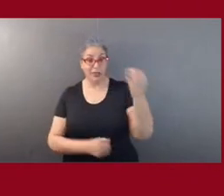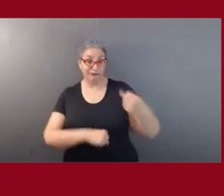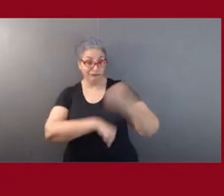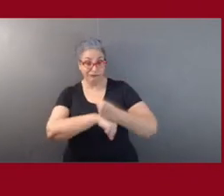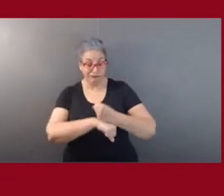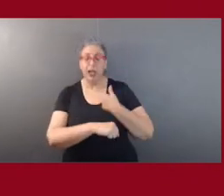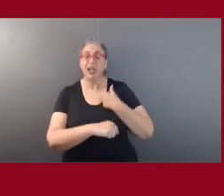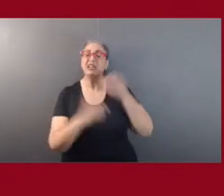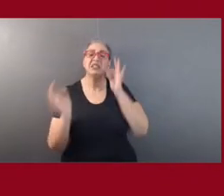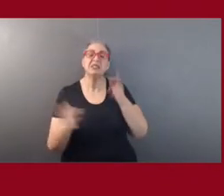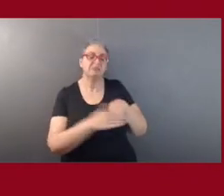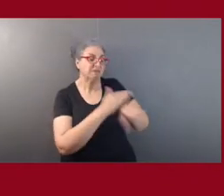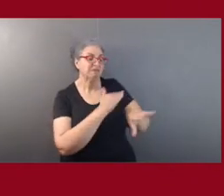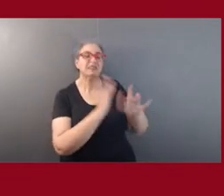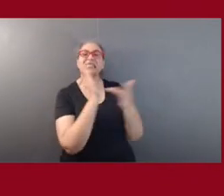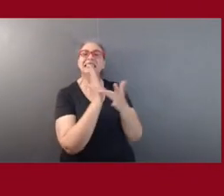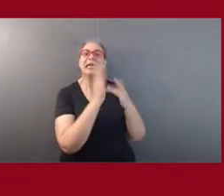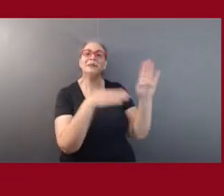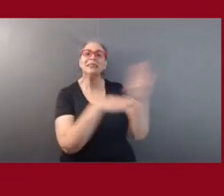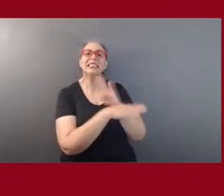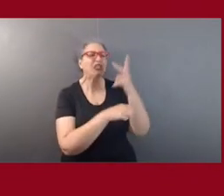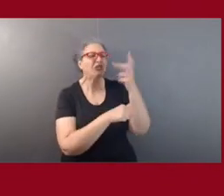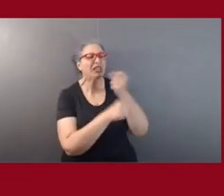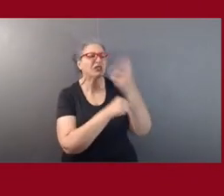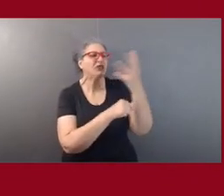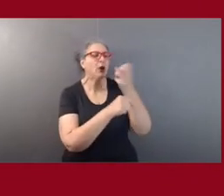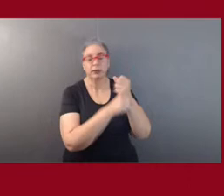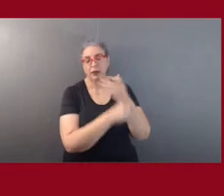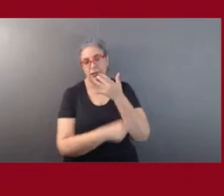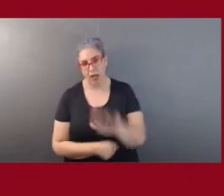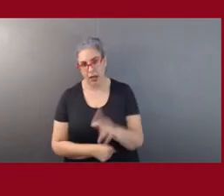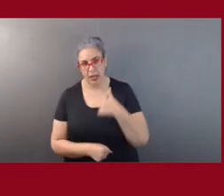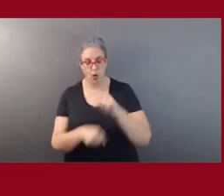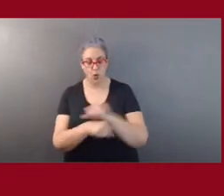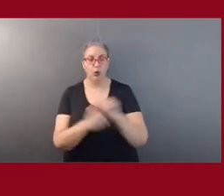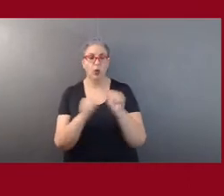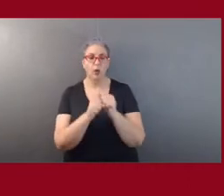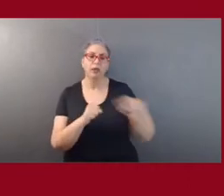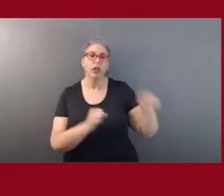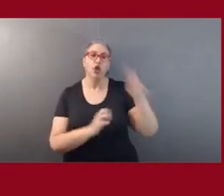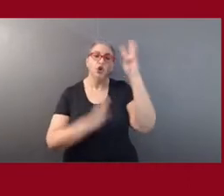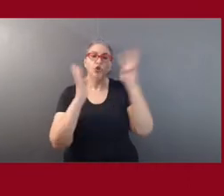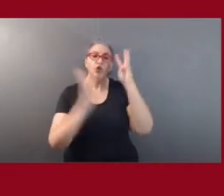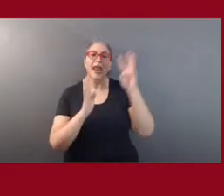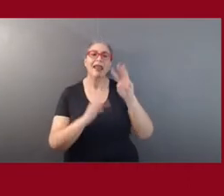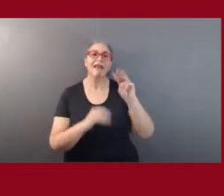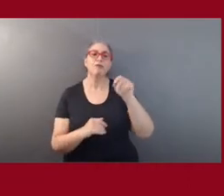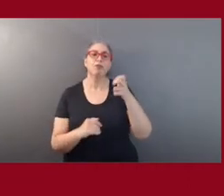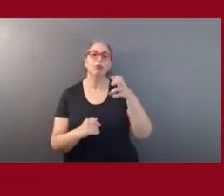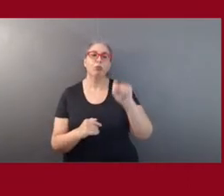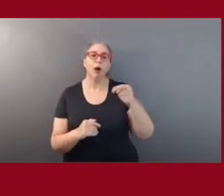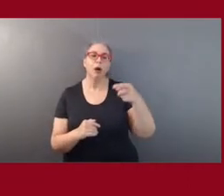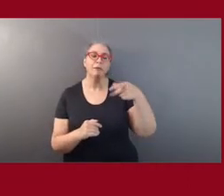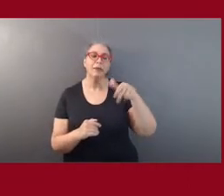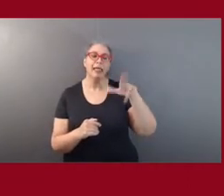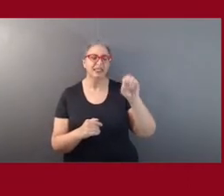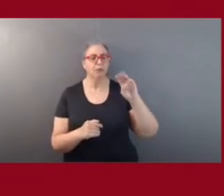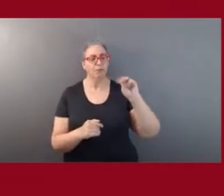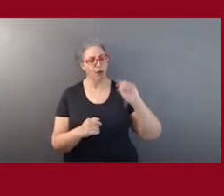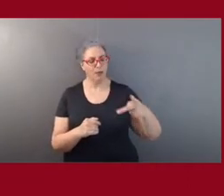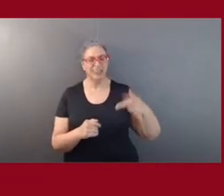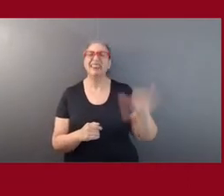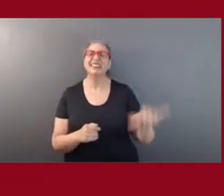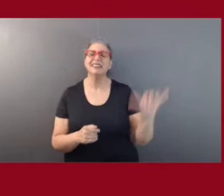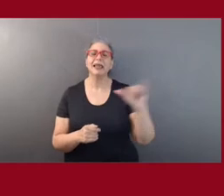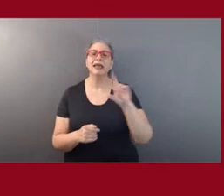into tech, spent 3-4 years, was very fortunate working with creative marketplaces, where basically it's like a